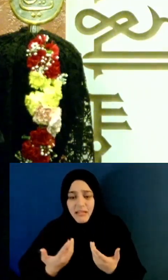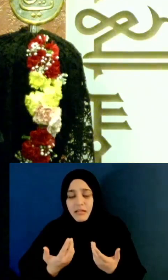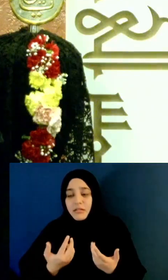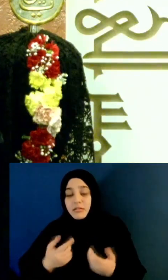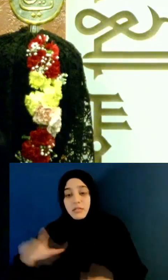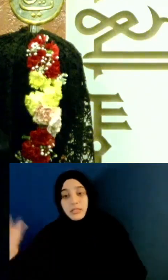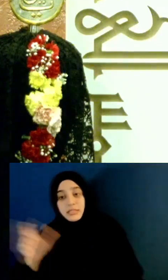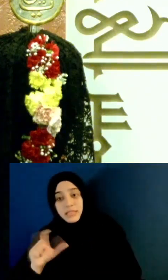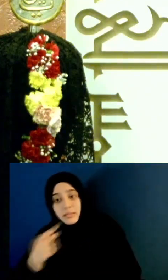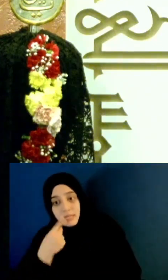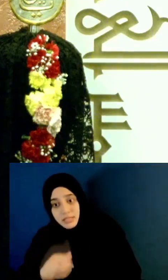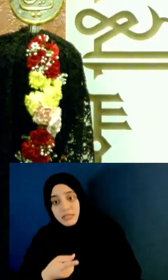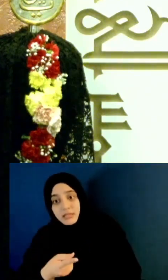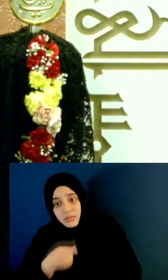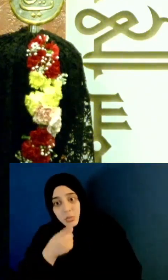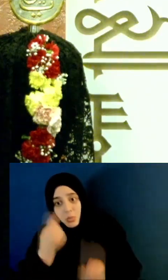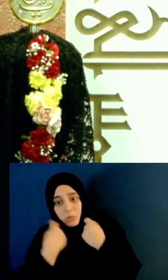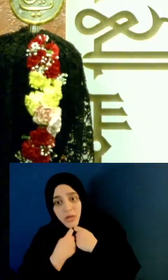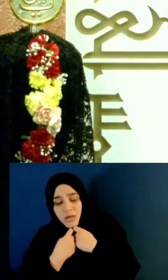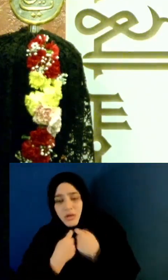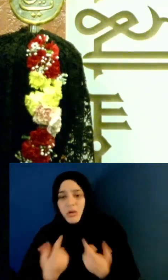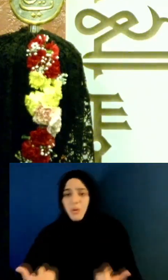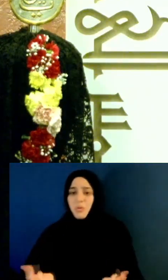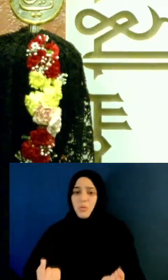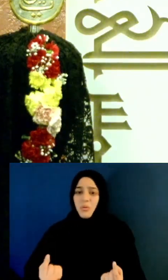It's a struggle. It's not easy. It's easier said than done.